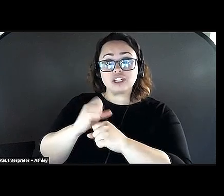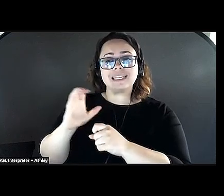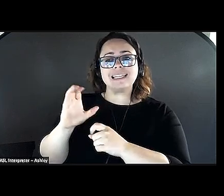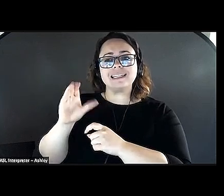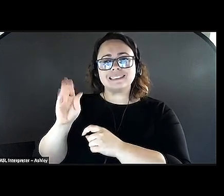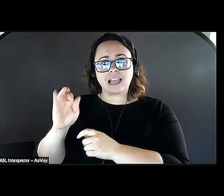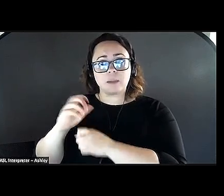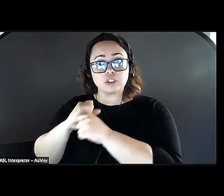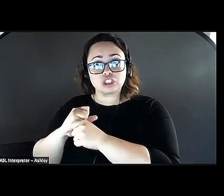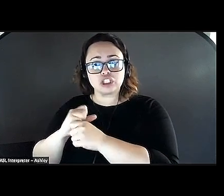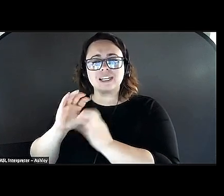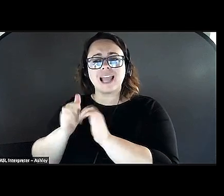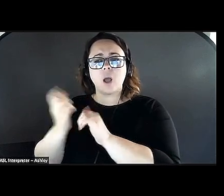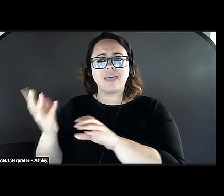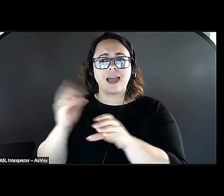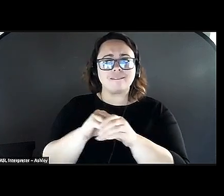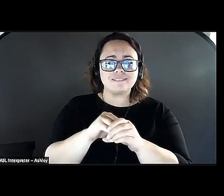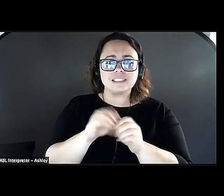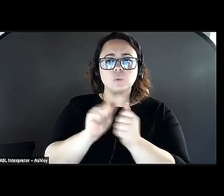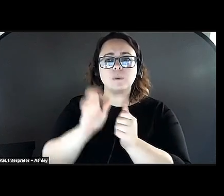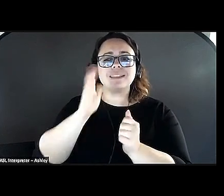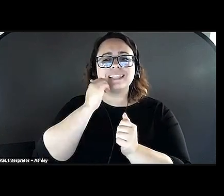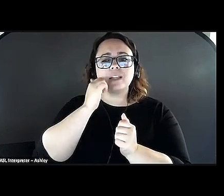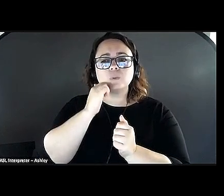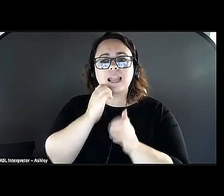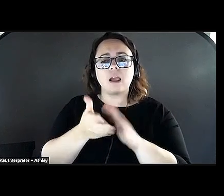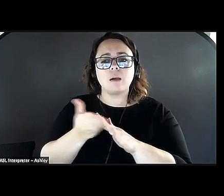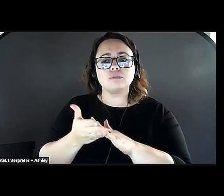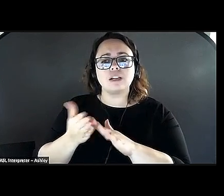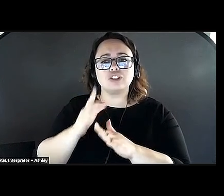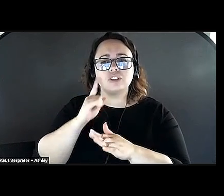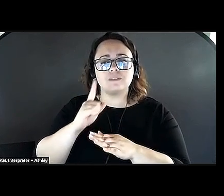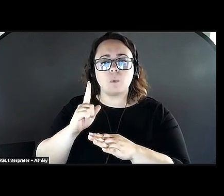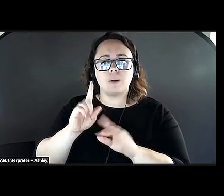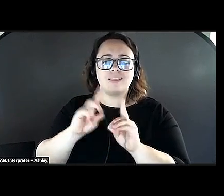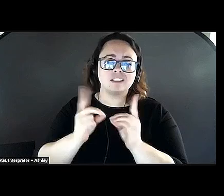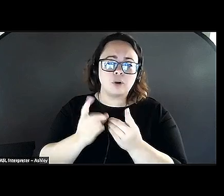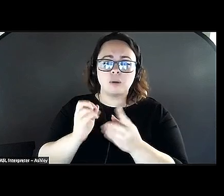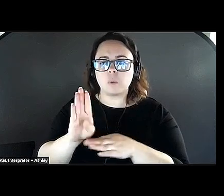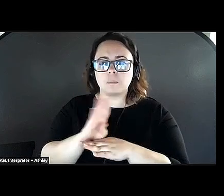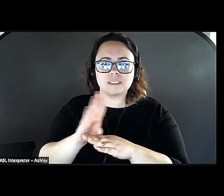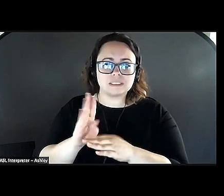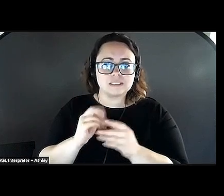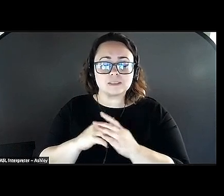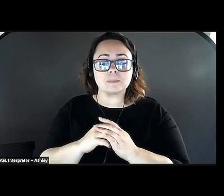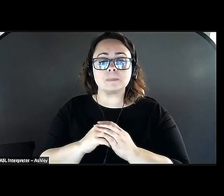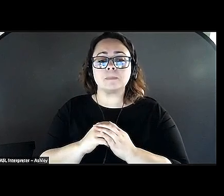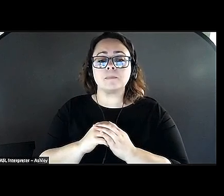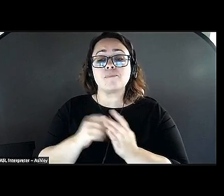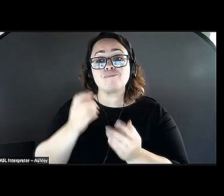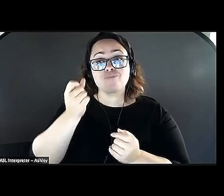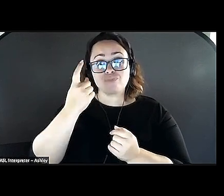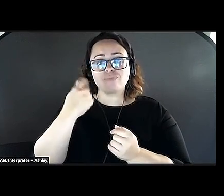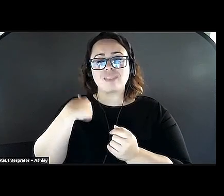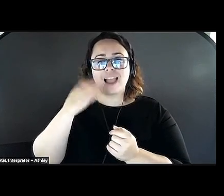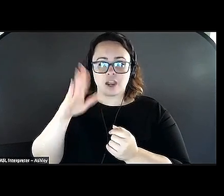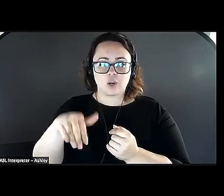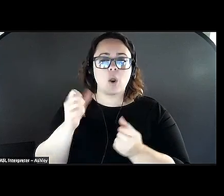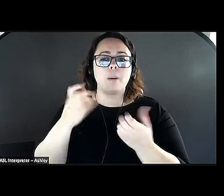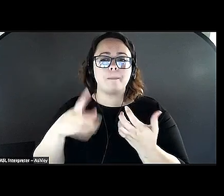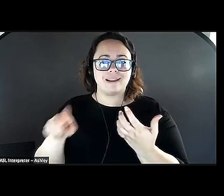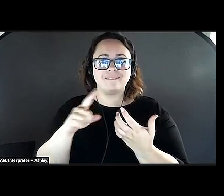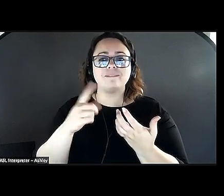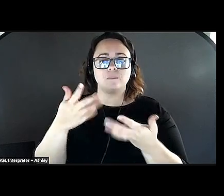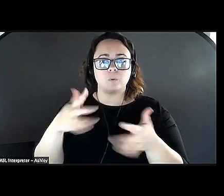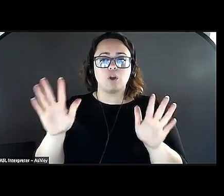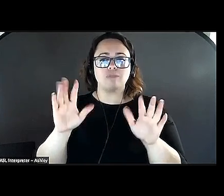cybersecurity fits into your day-to-day operation. So I know that many of you are